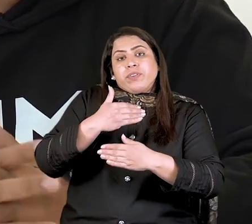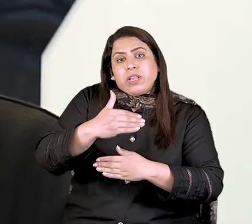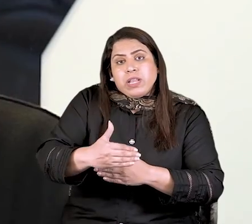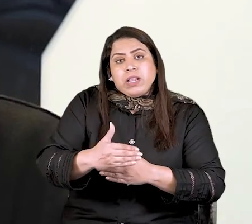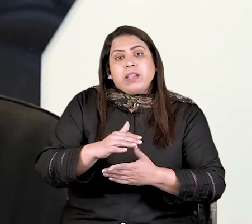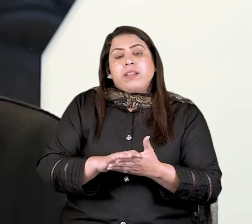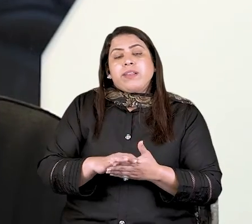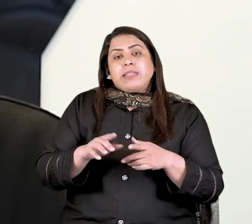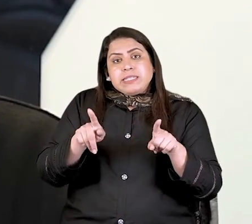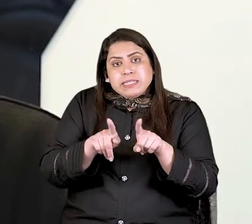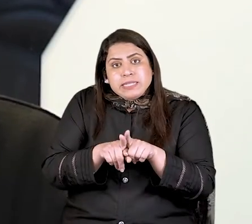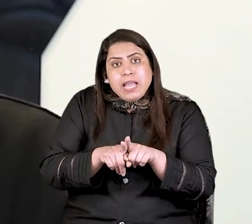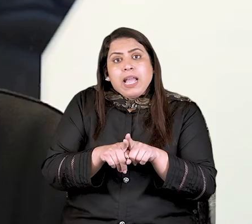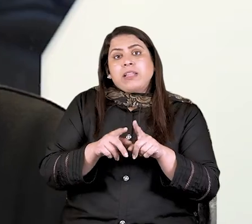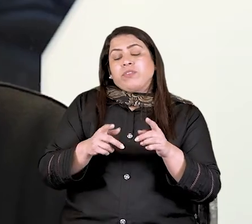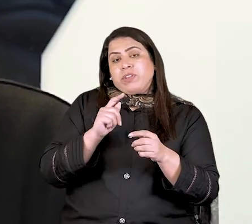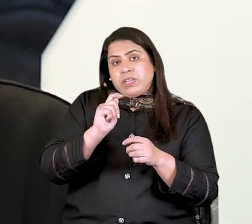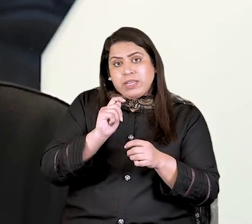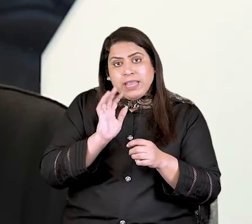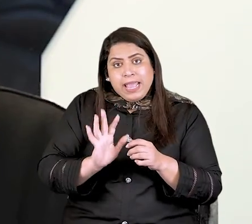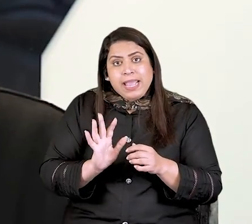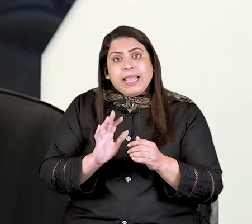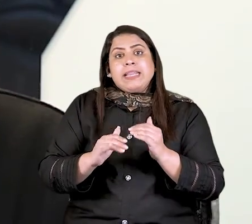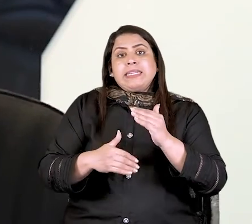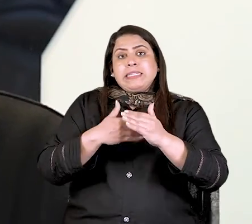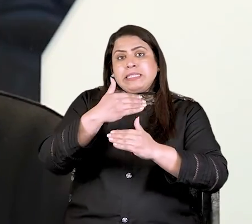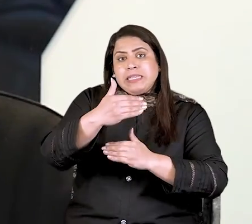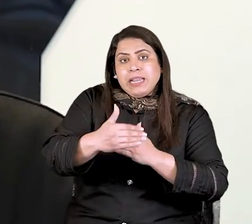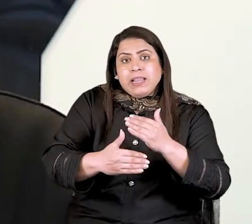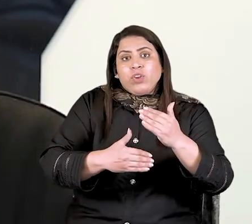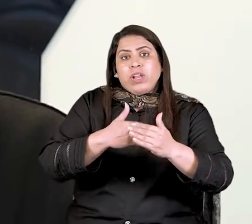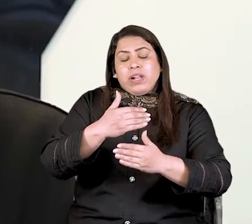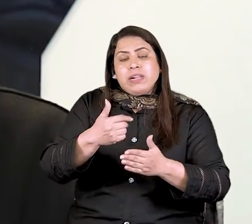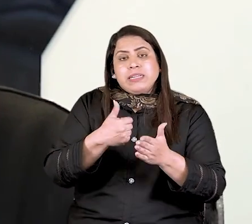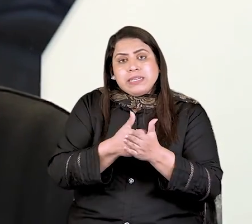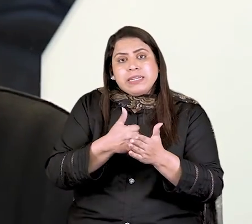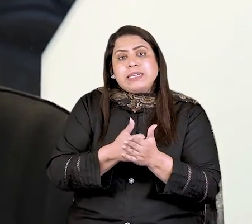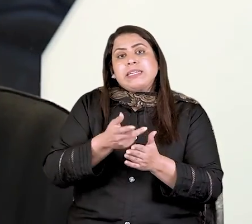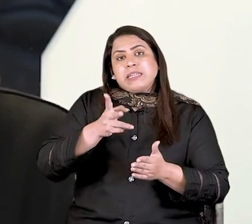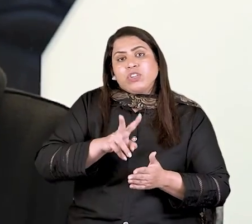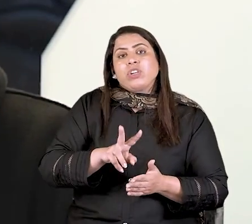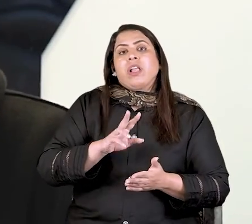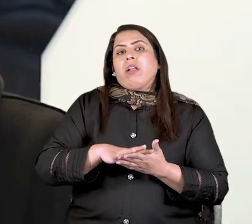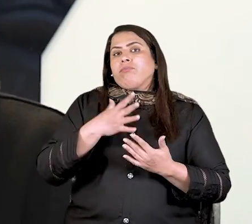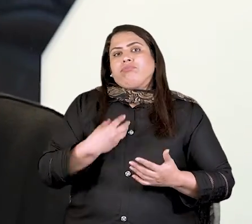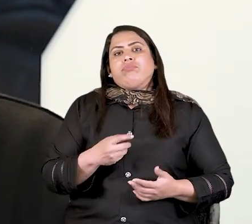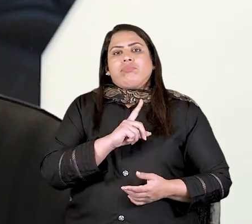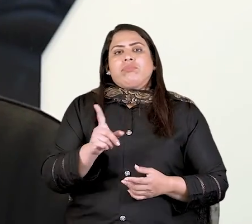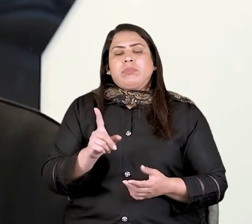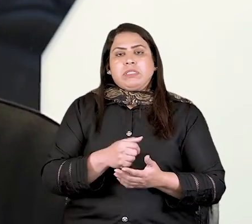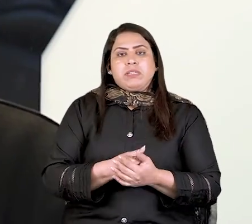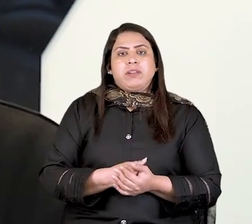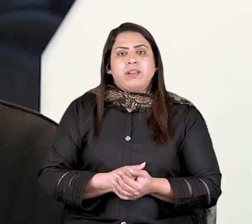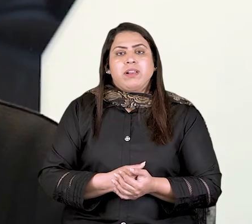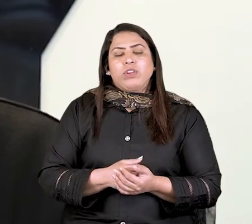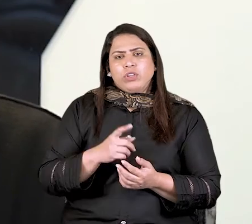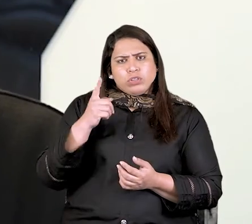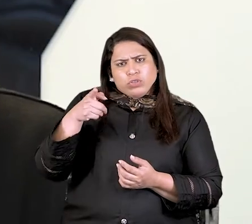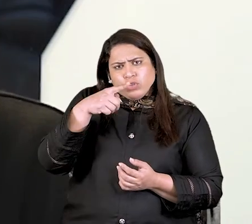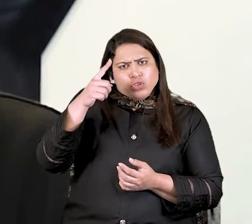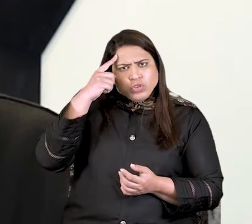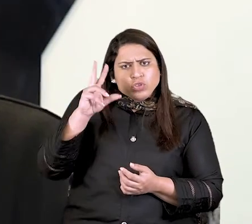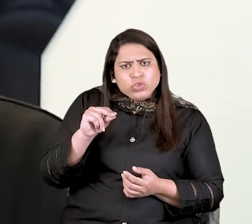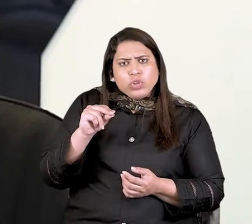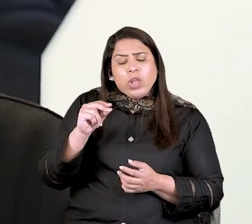We will, as we go on, where we can enhance the menu, we will try as well. And we're going to